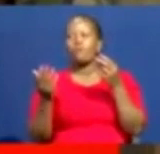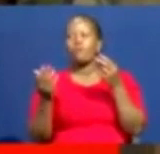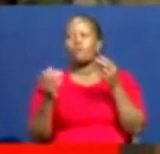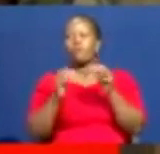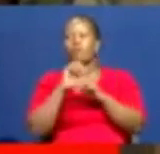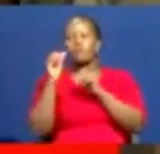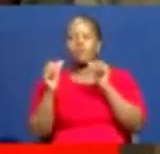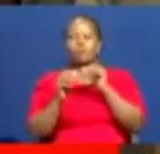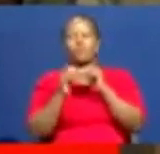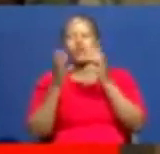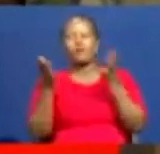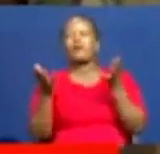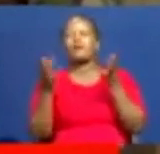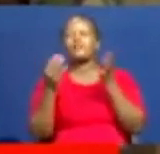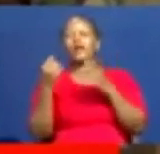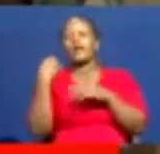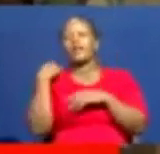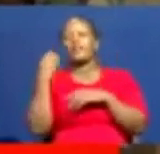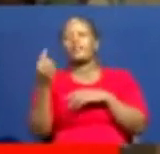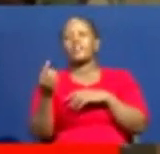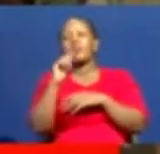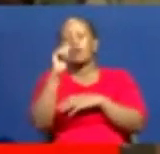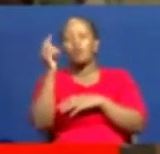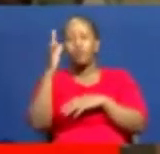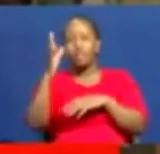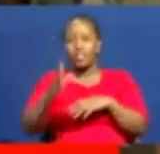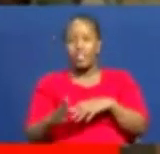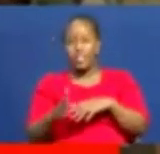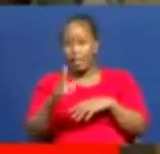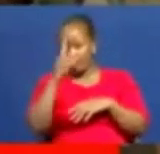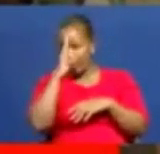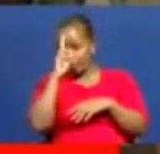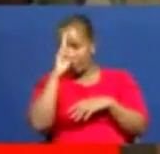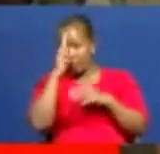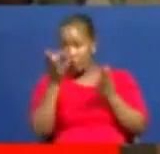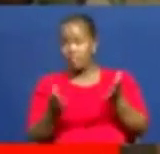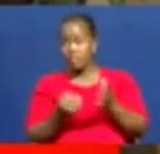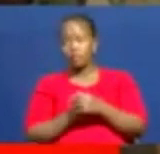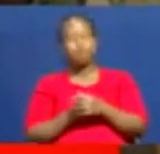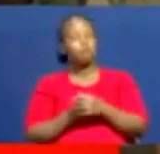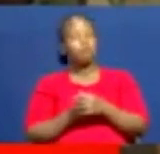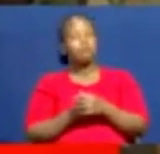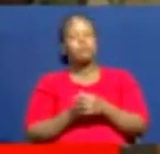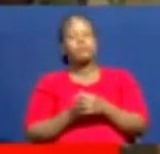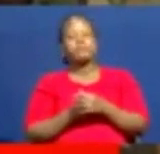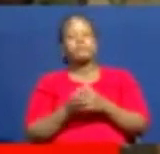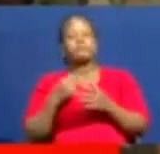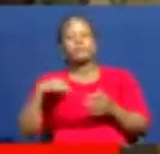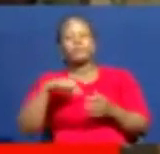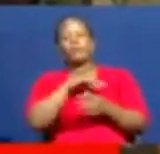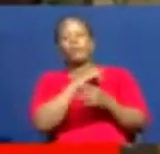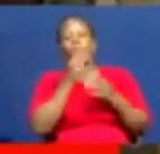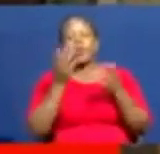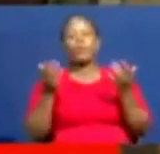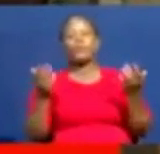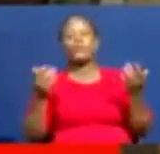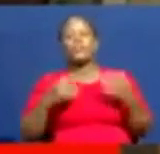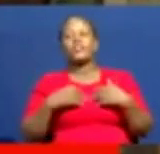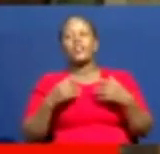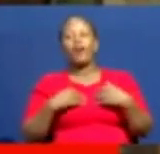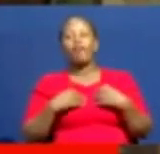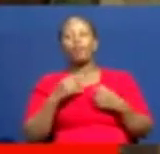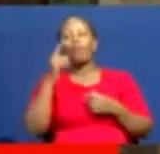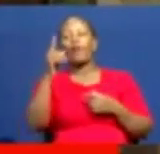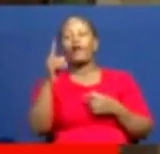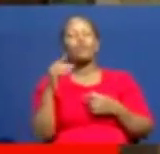the ratio of Kenyan police to, in fact, we have one of the